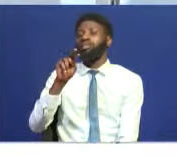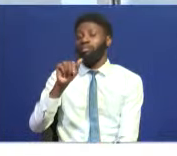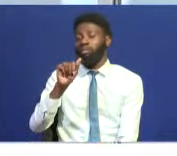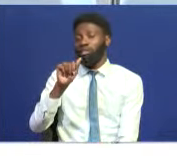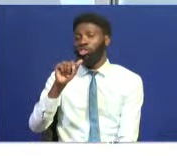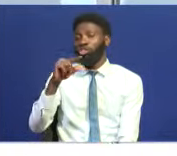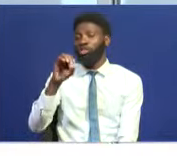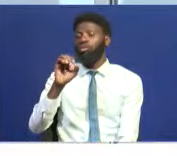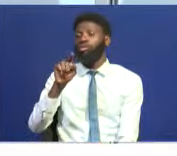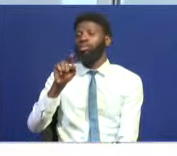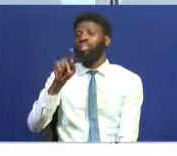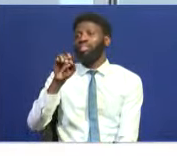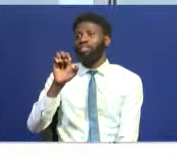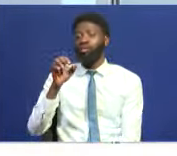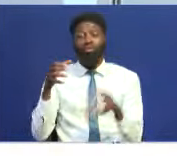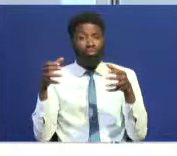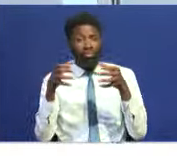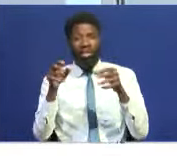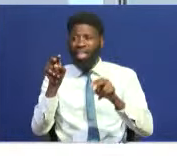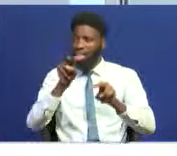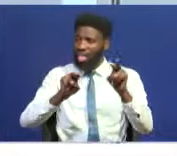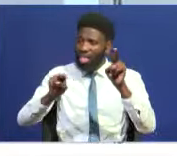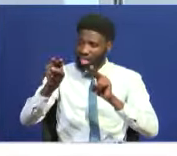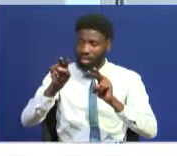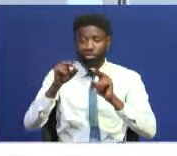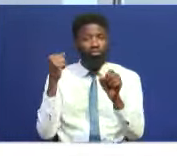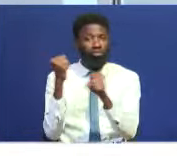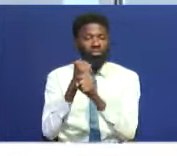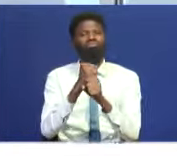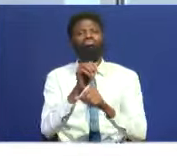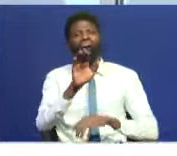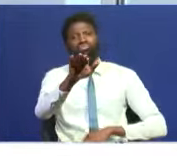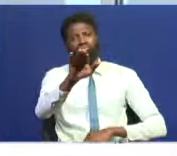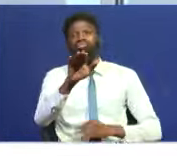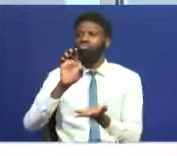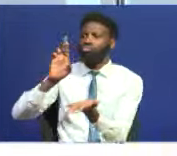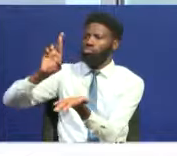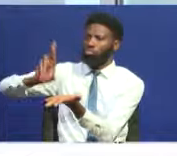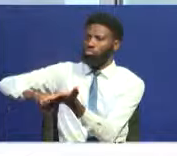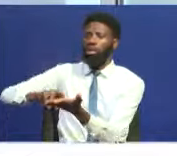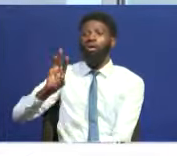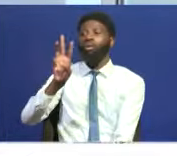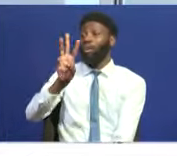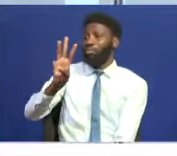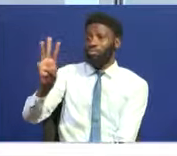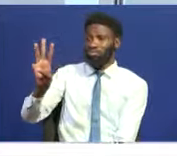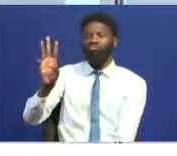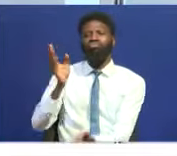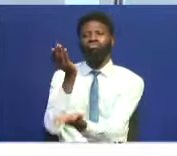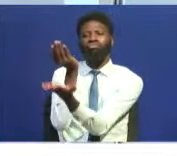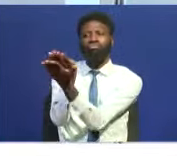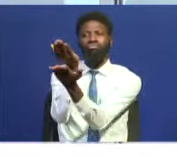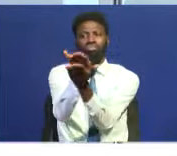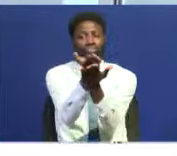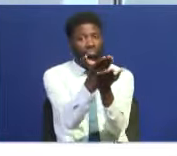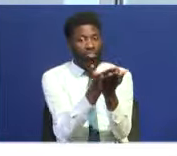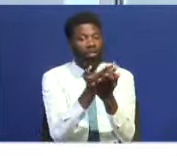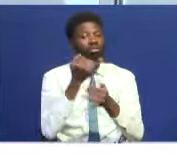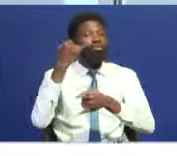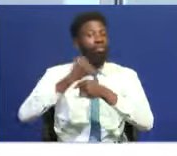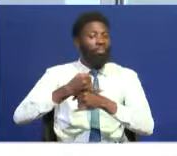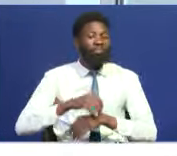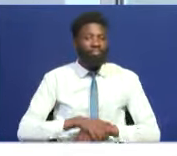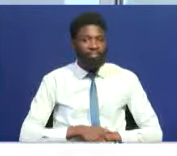www.niaims.go.ke. Job seekers are encouraged to register through the website and apply for the jobs.